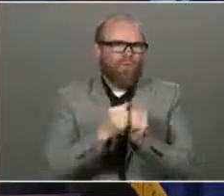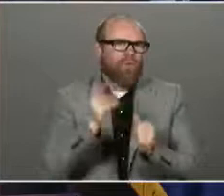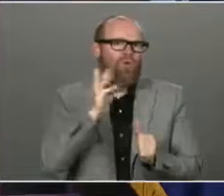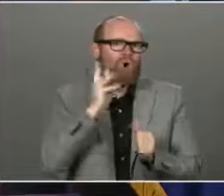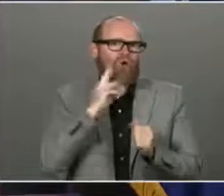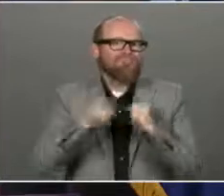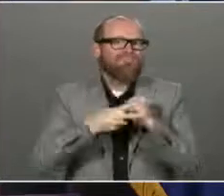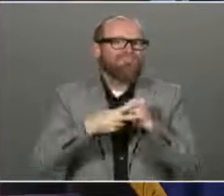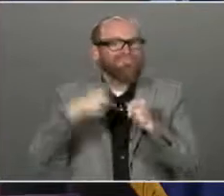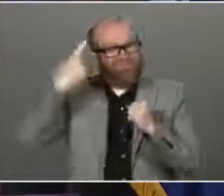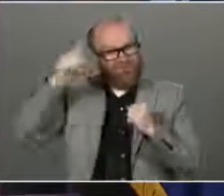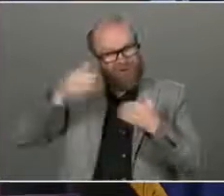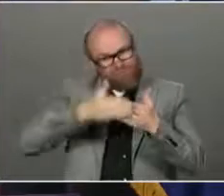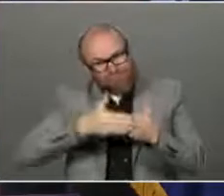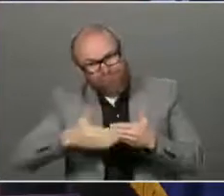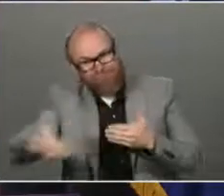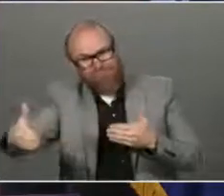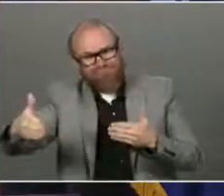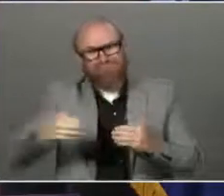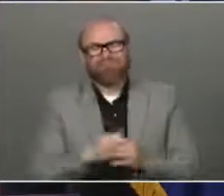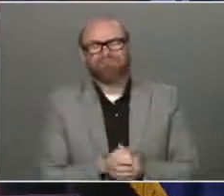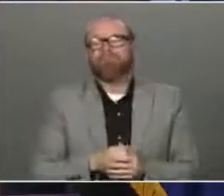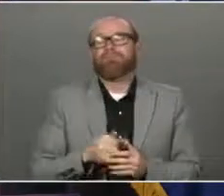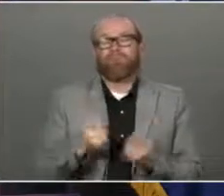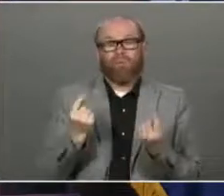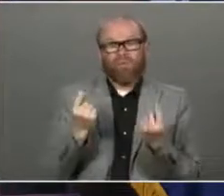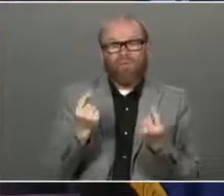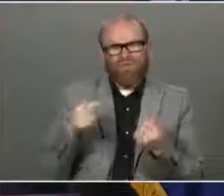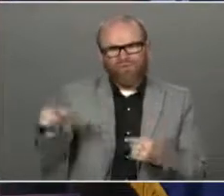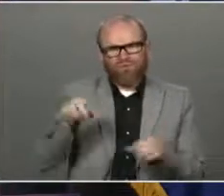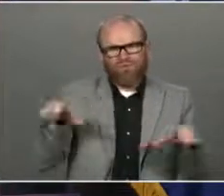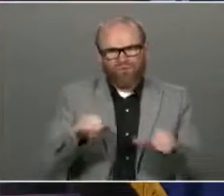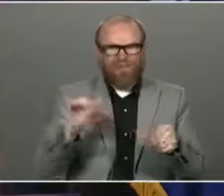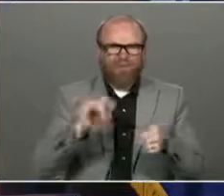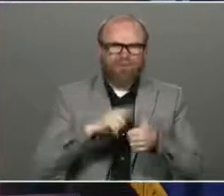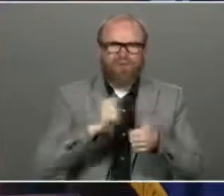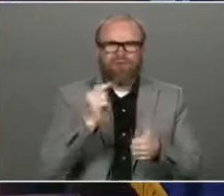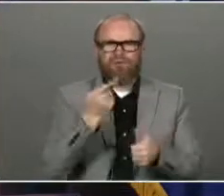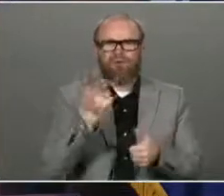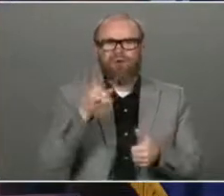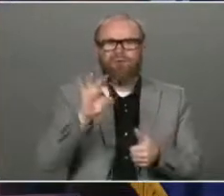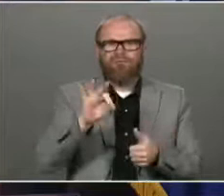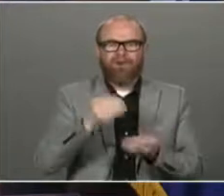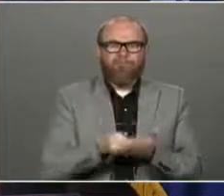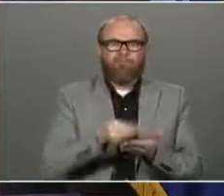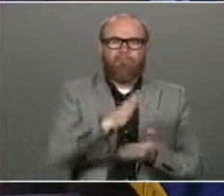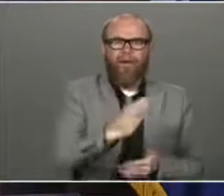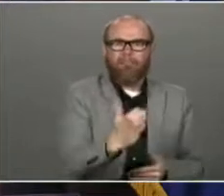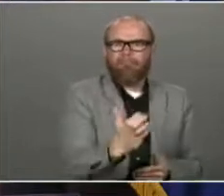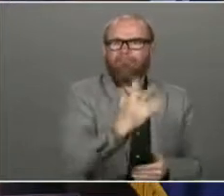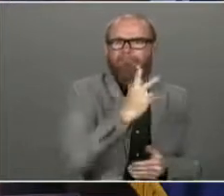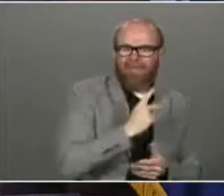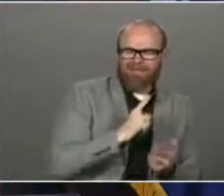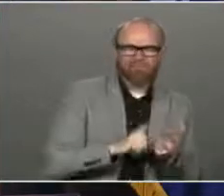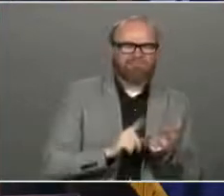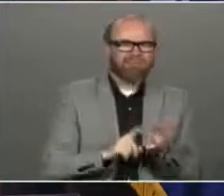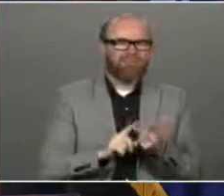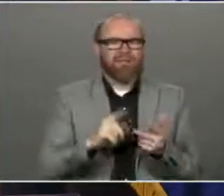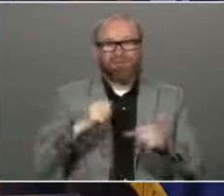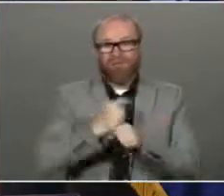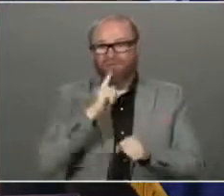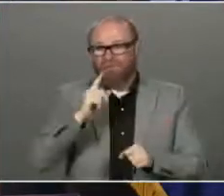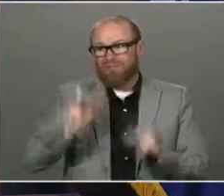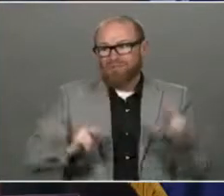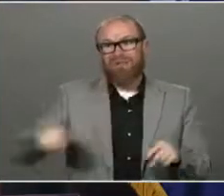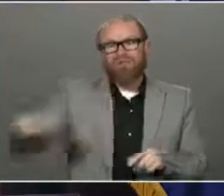new turf buyback program, funding secondary water metering, promoting drought-tolerant landscapes, allowing the purchase of